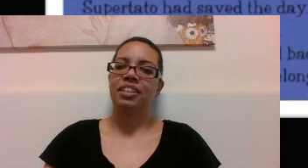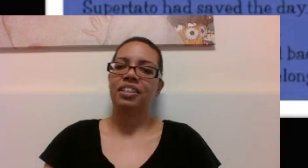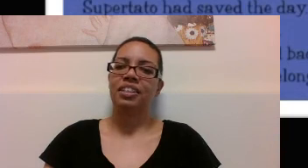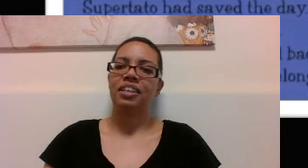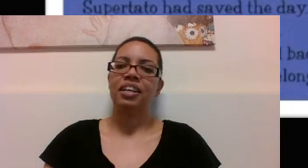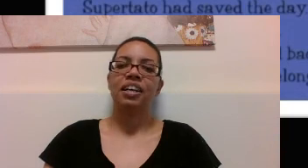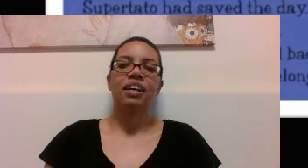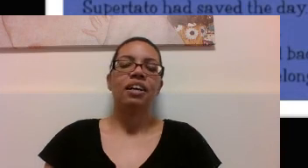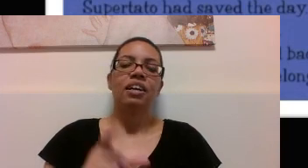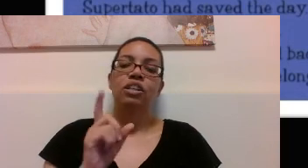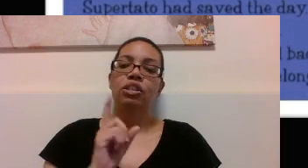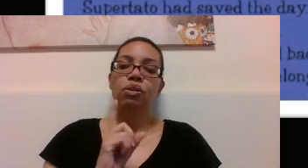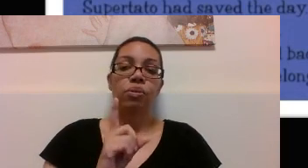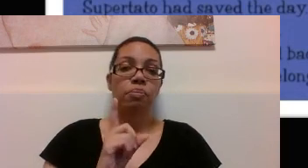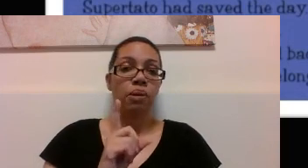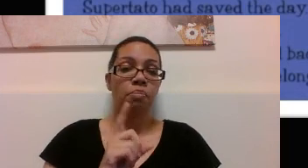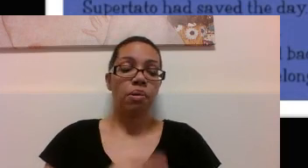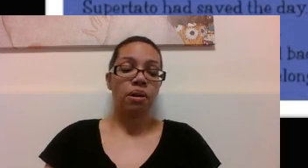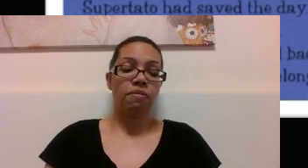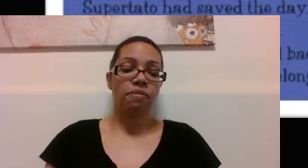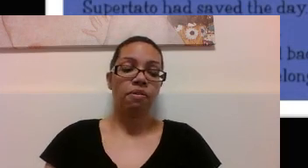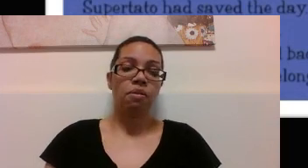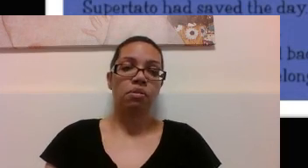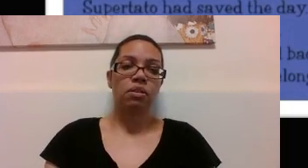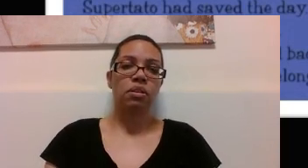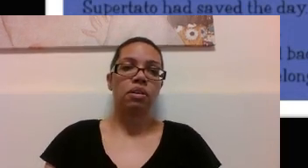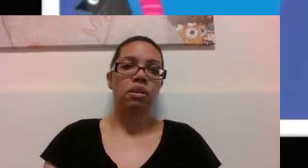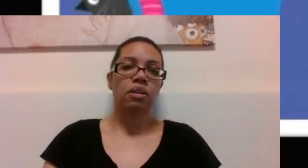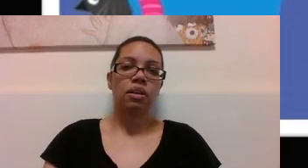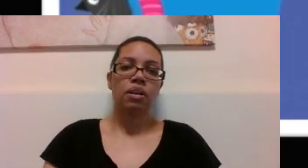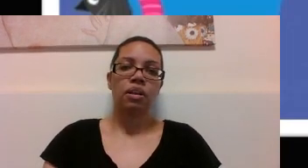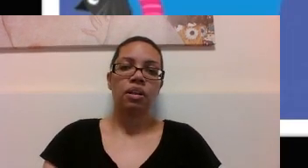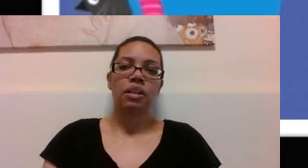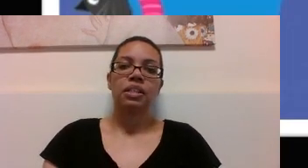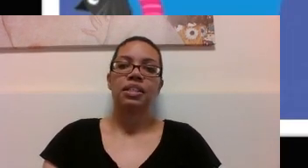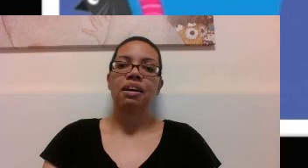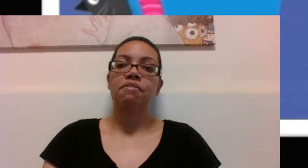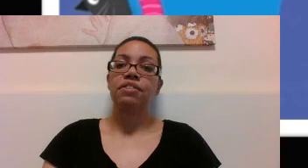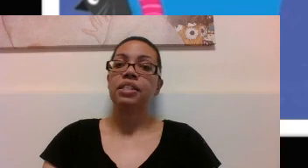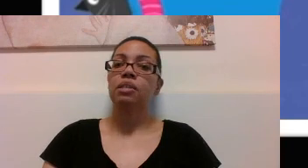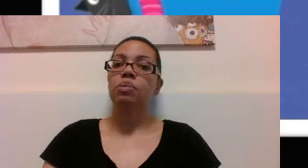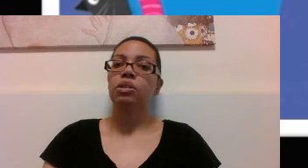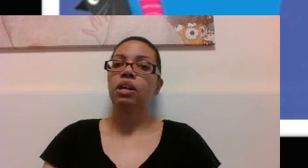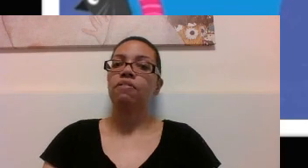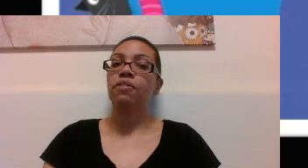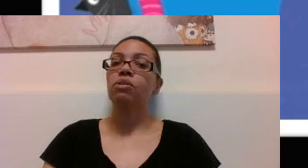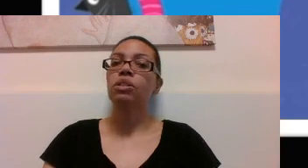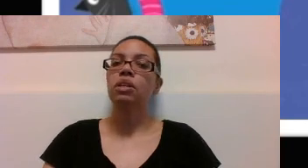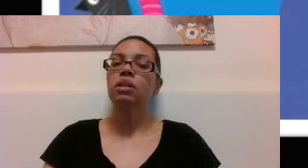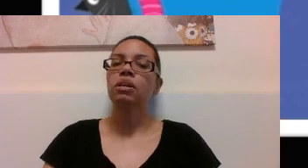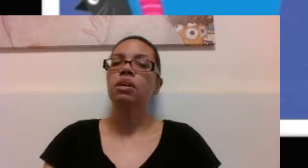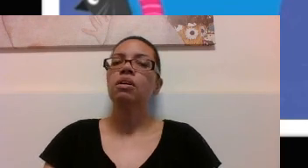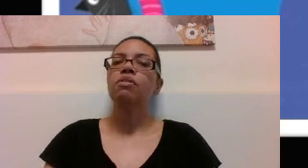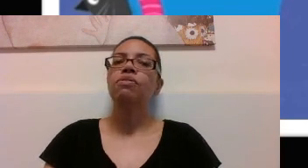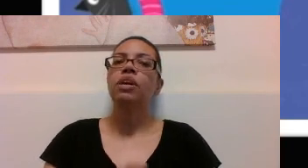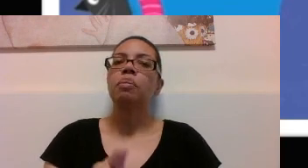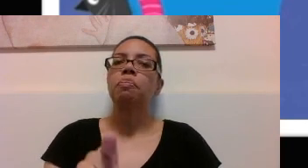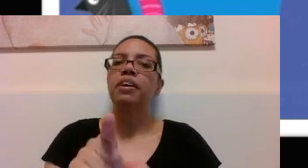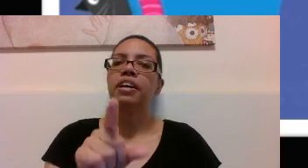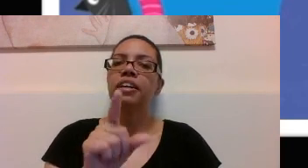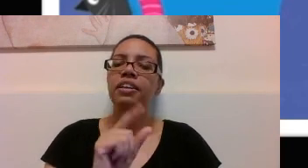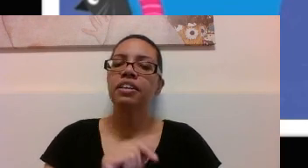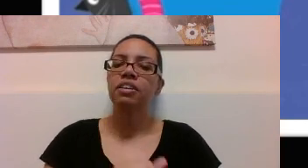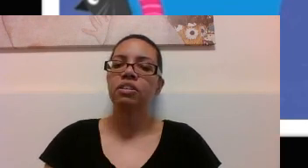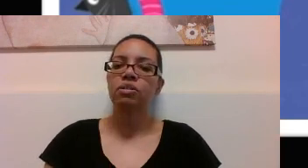and cheered. So remember, folks, some vegetables are frozen for